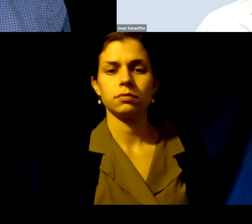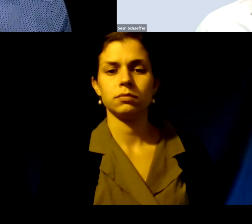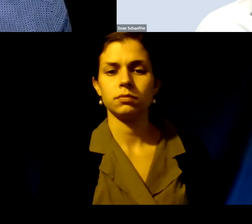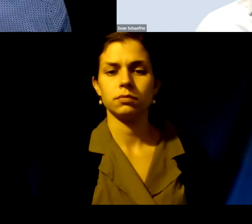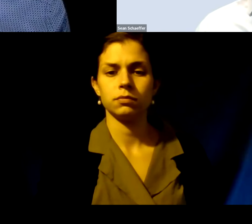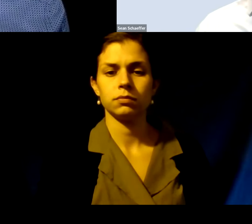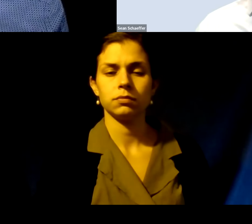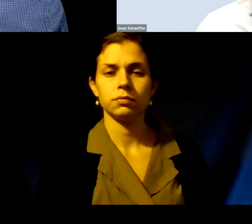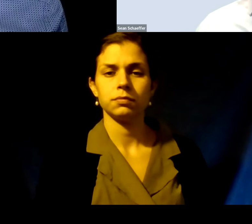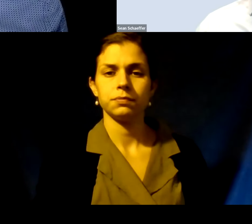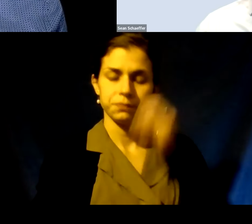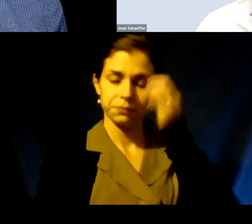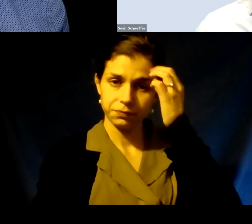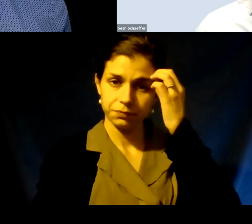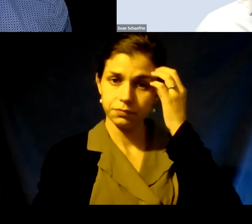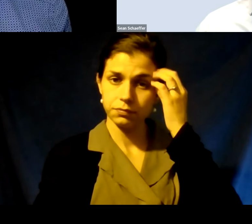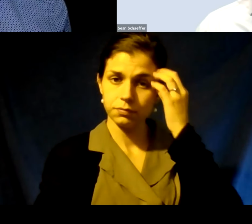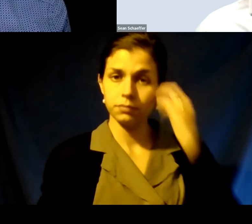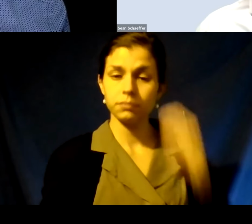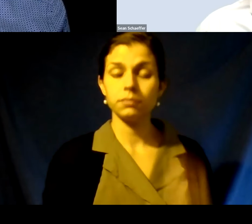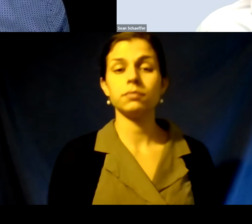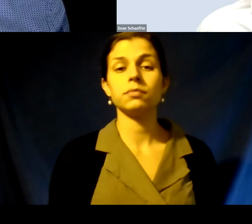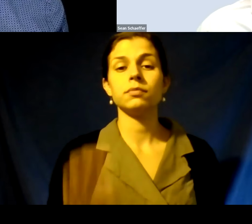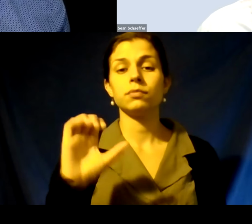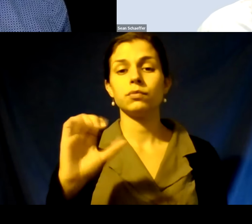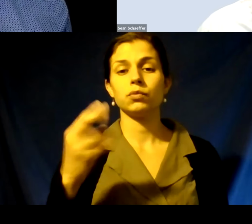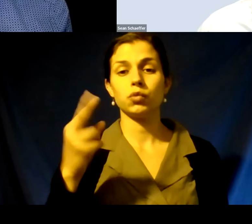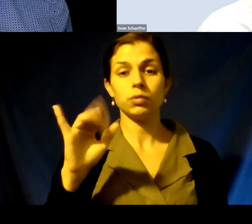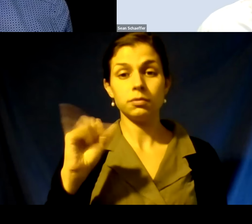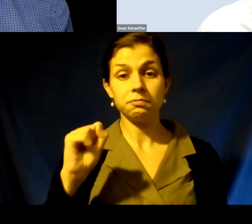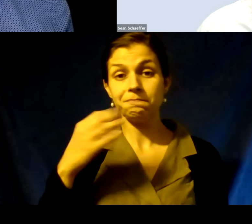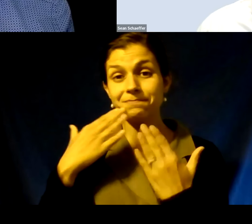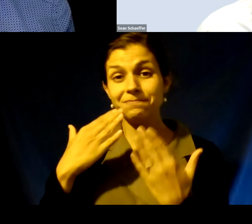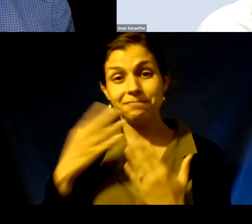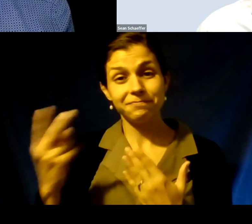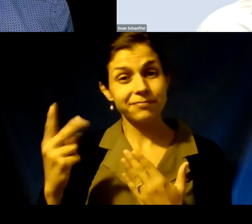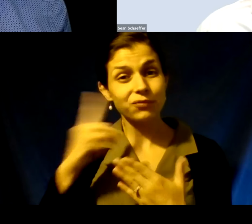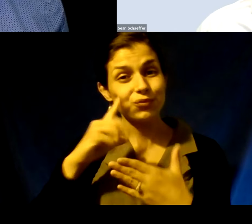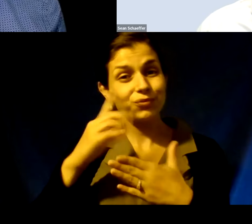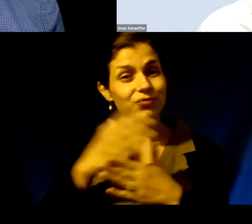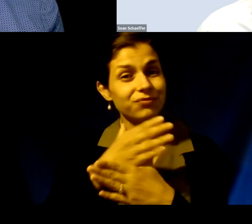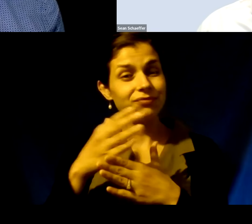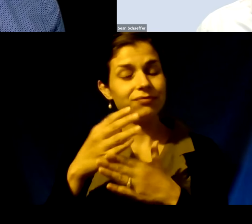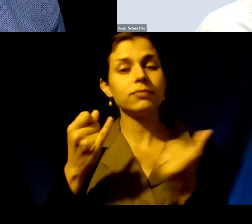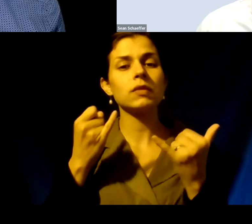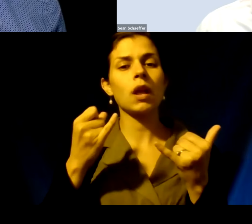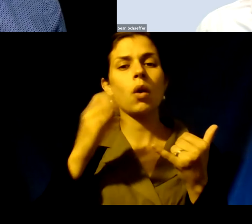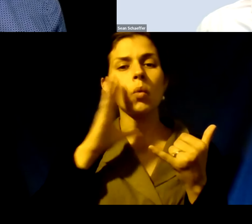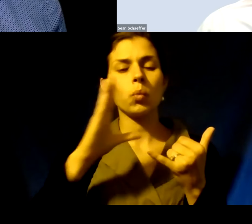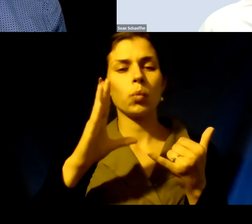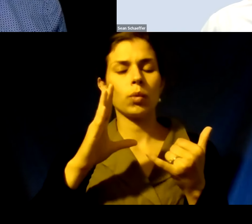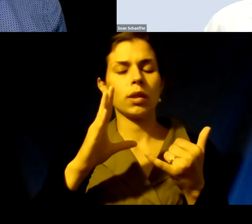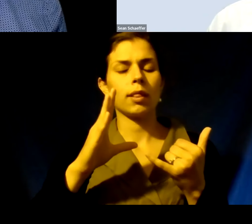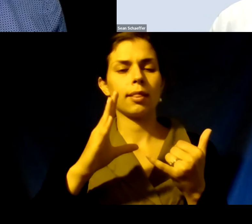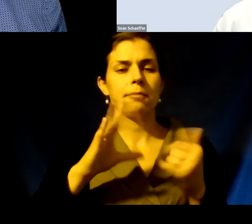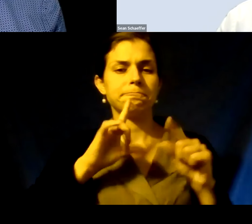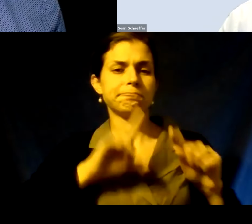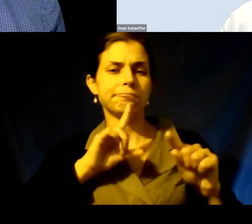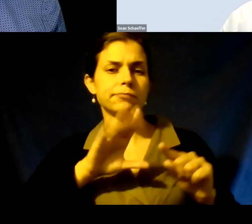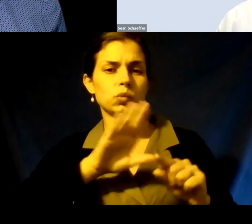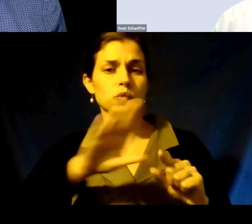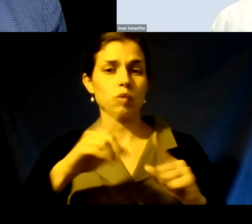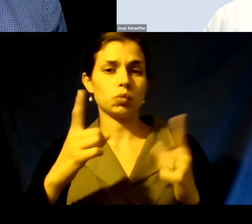Thank you, Jason and Sean, for sharing that with us. We are going to now go to questions that have been sent in via the